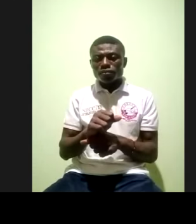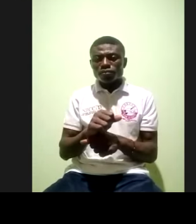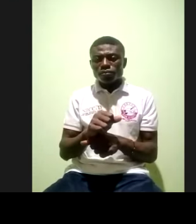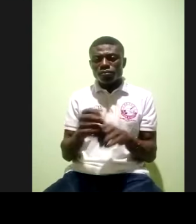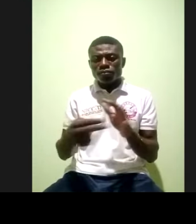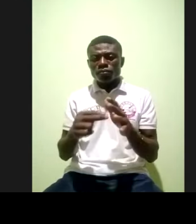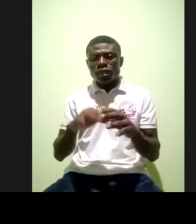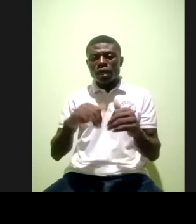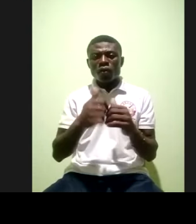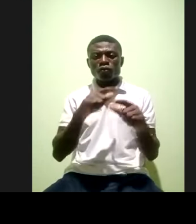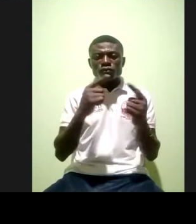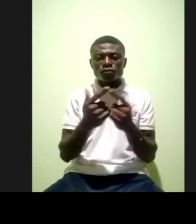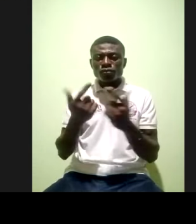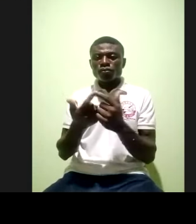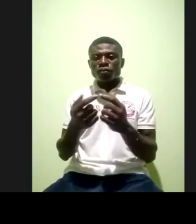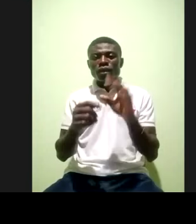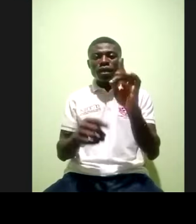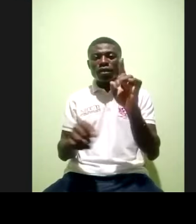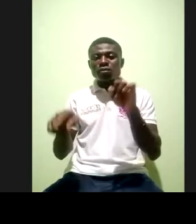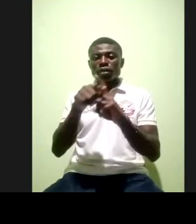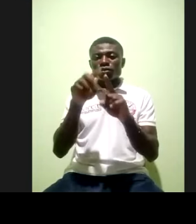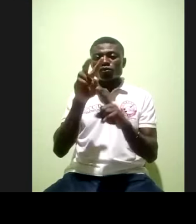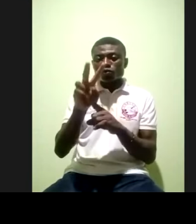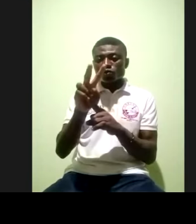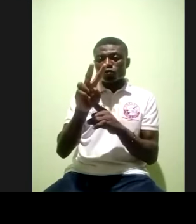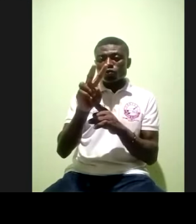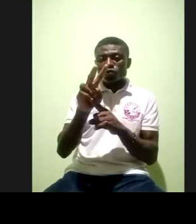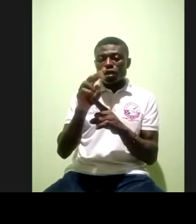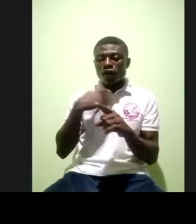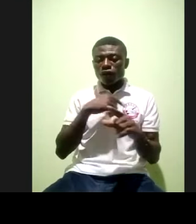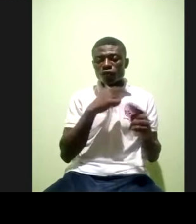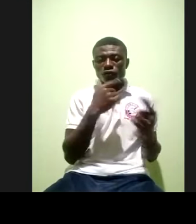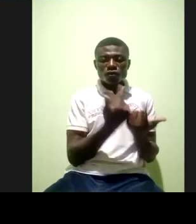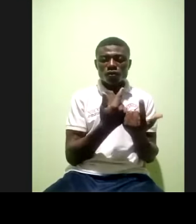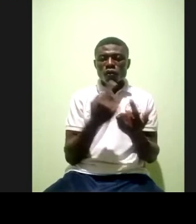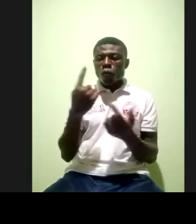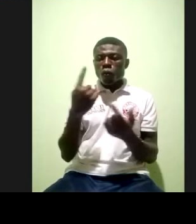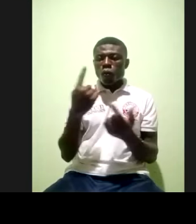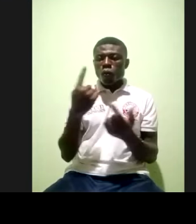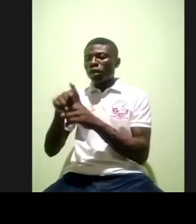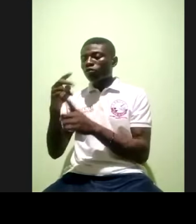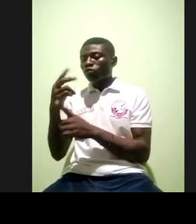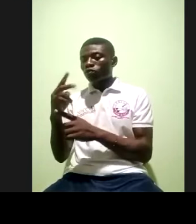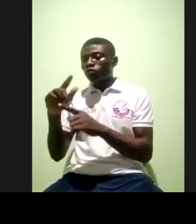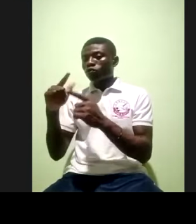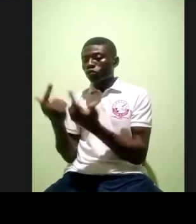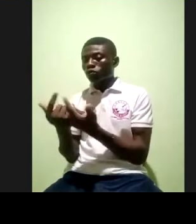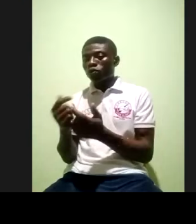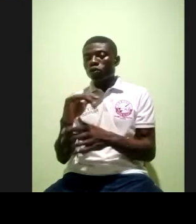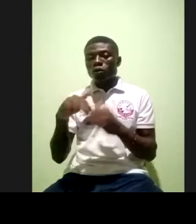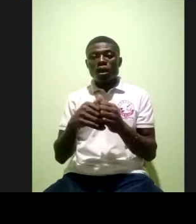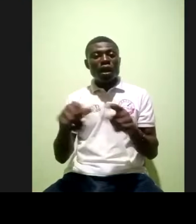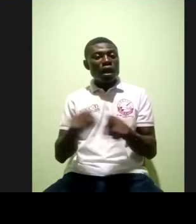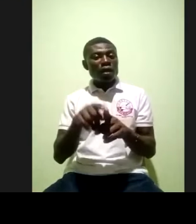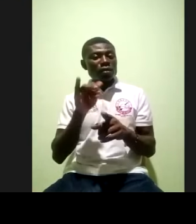regrouping. So 8 plus 2, 10 they have written, and then 1 plus 2, 3. So as a matter of fact, once they